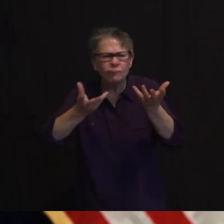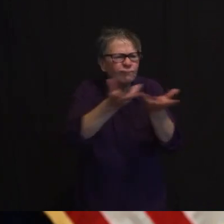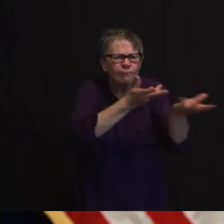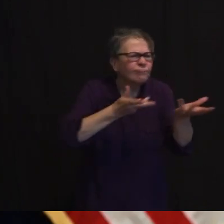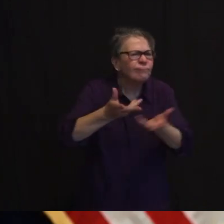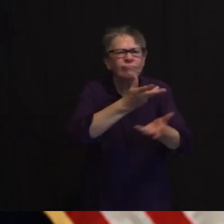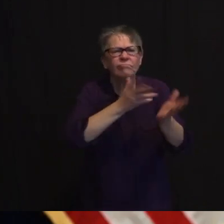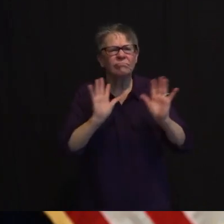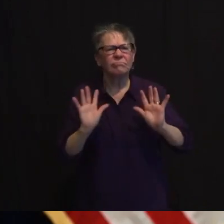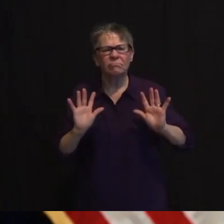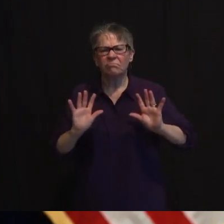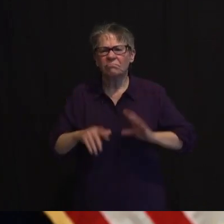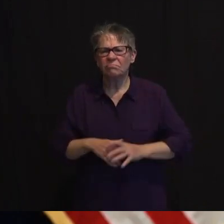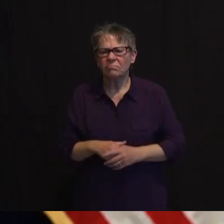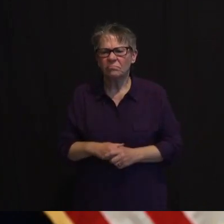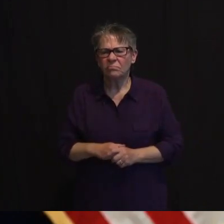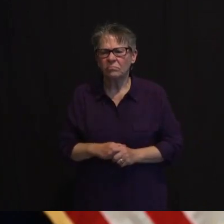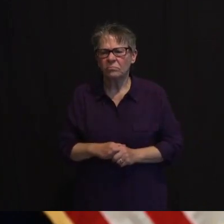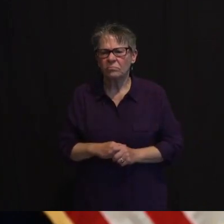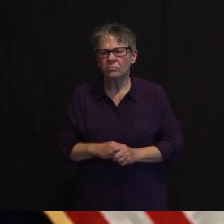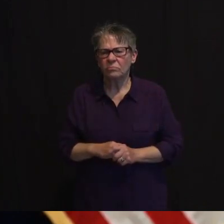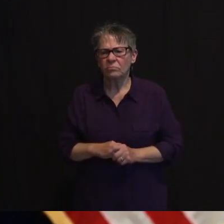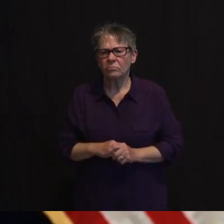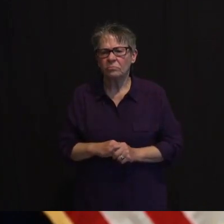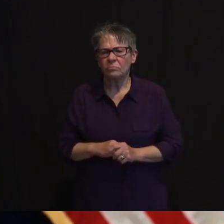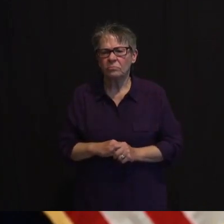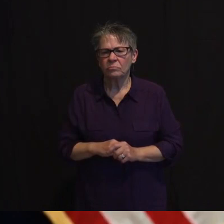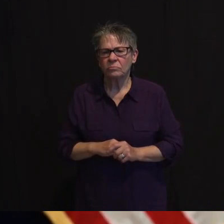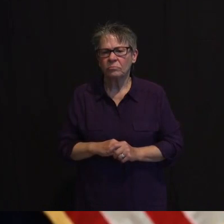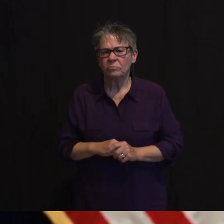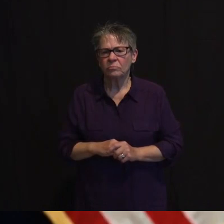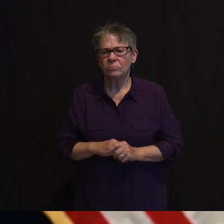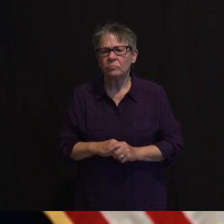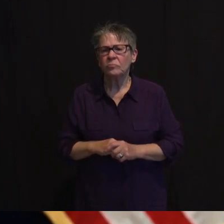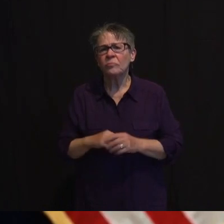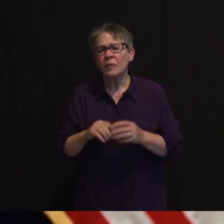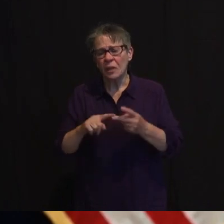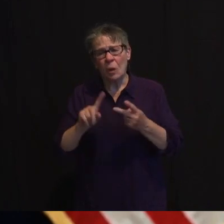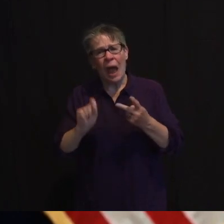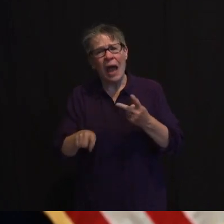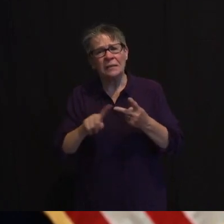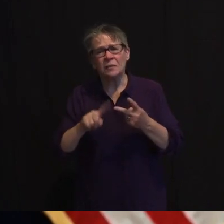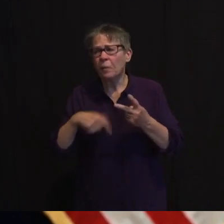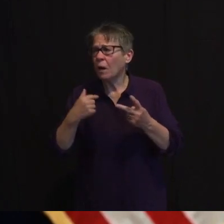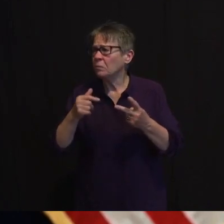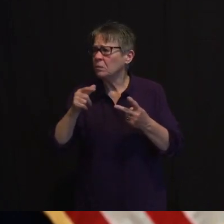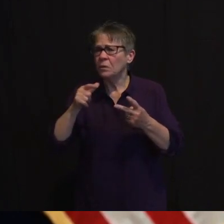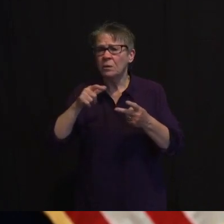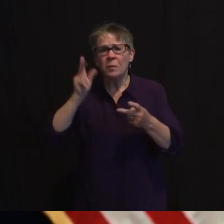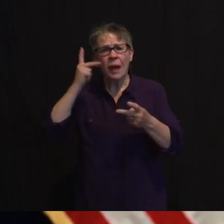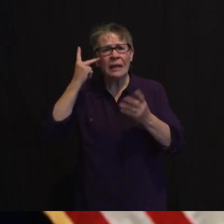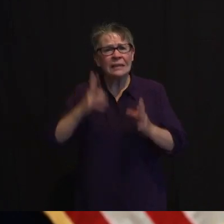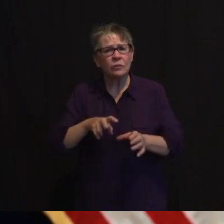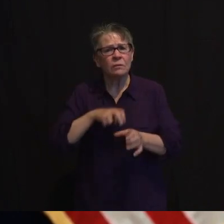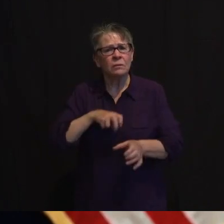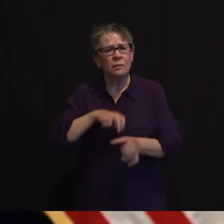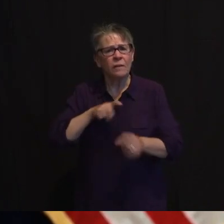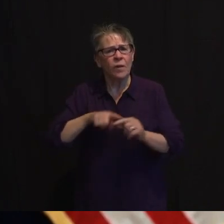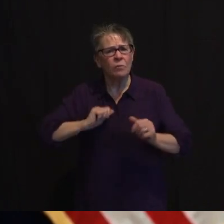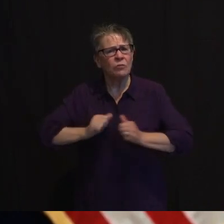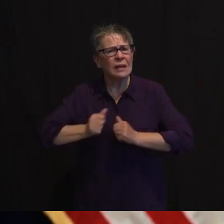not surprised by that, given that Senator Sanders suspended his campaign last week. And let me think about your